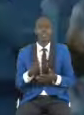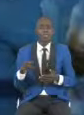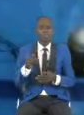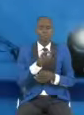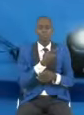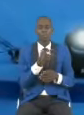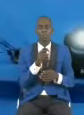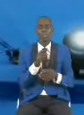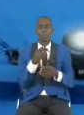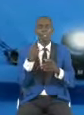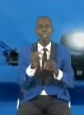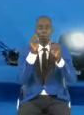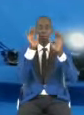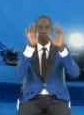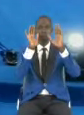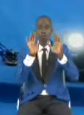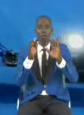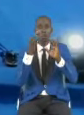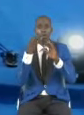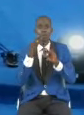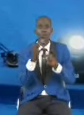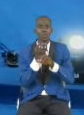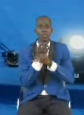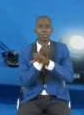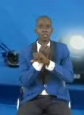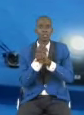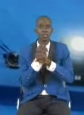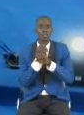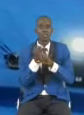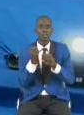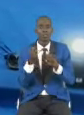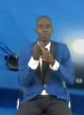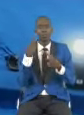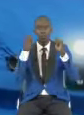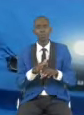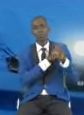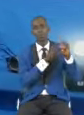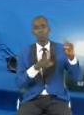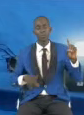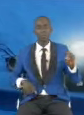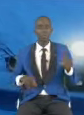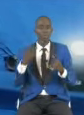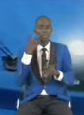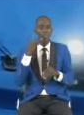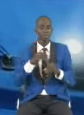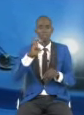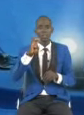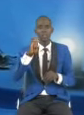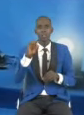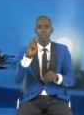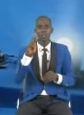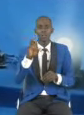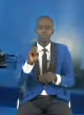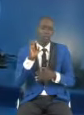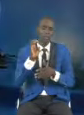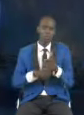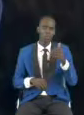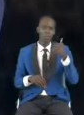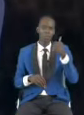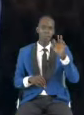salvation from the powerful Lord. Exodus chapter 15, I'm reading from verse 2. The Lord is